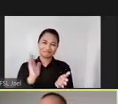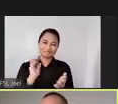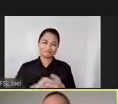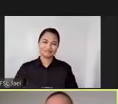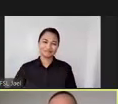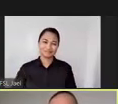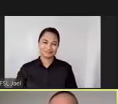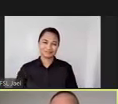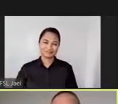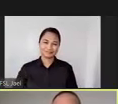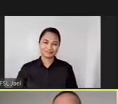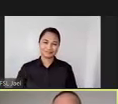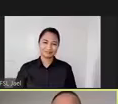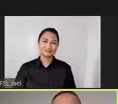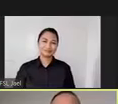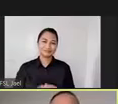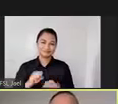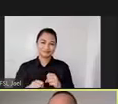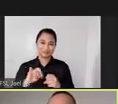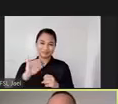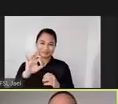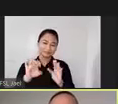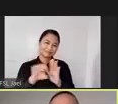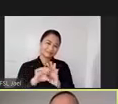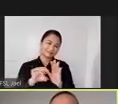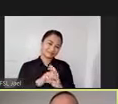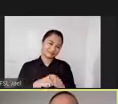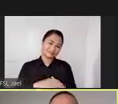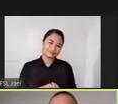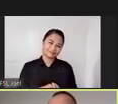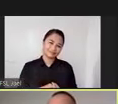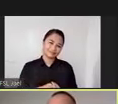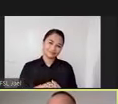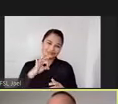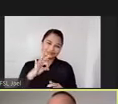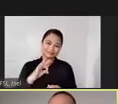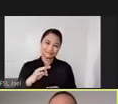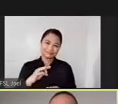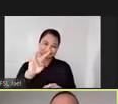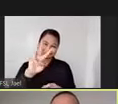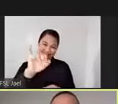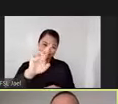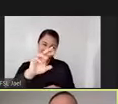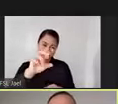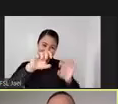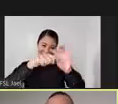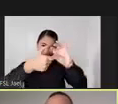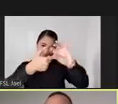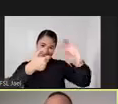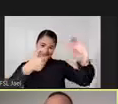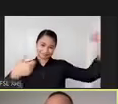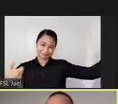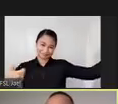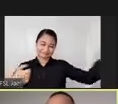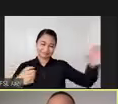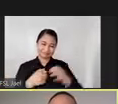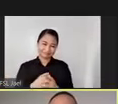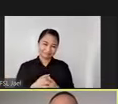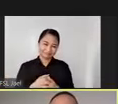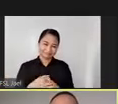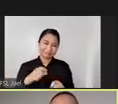to electrocution and large-scale fires, leaving families homeless and even resulting in